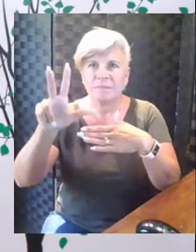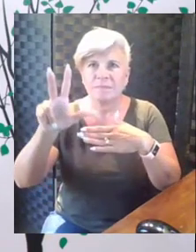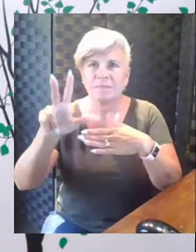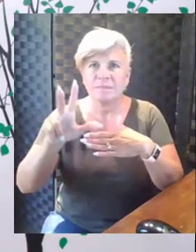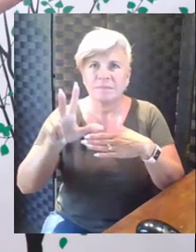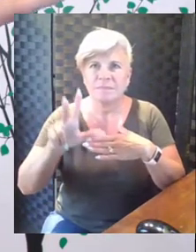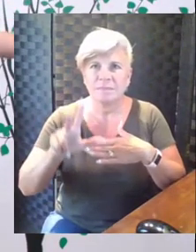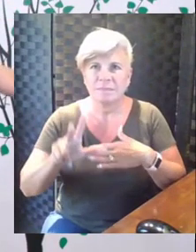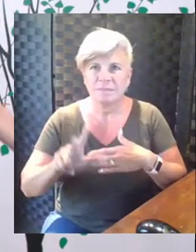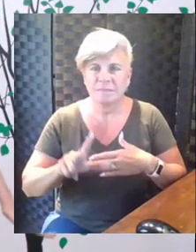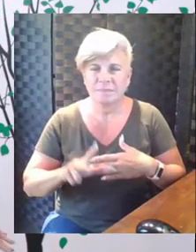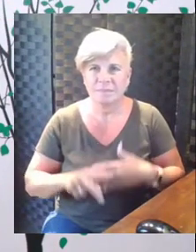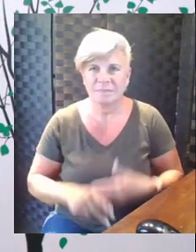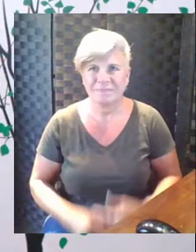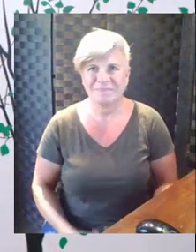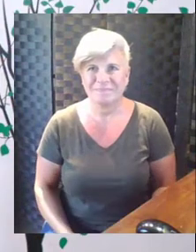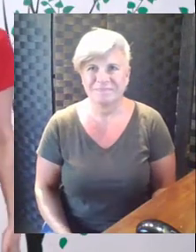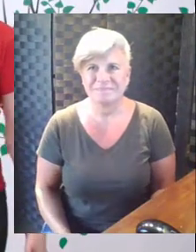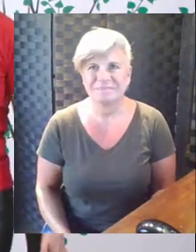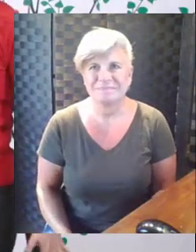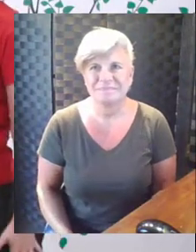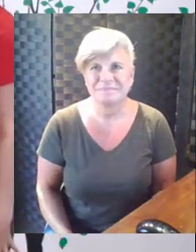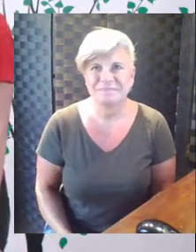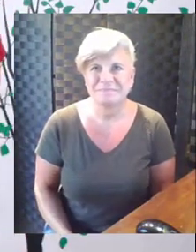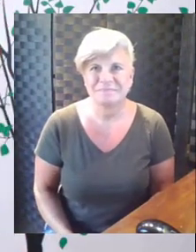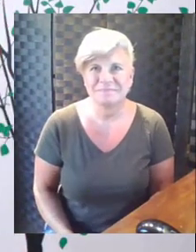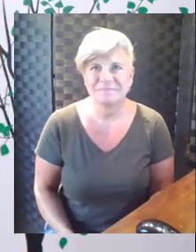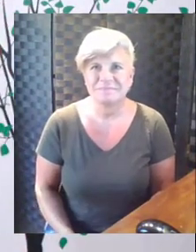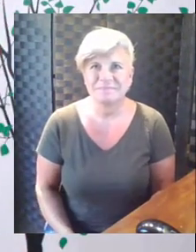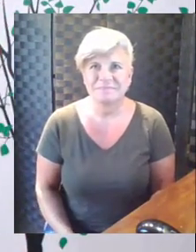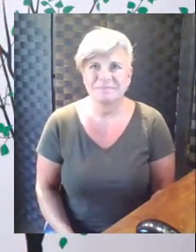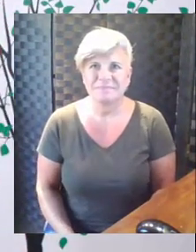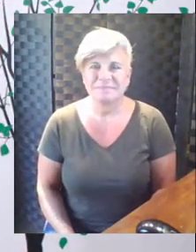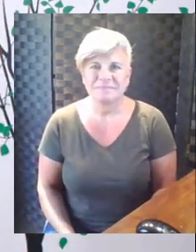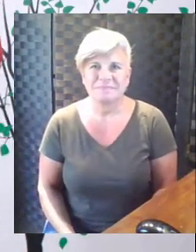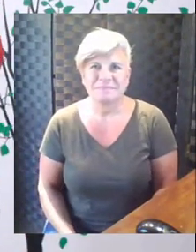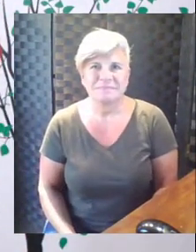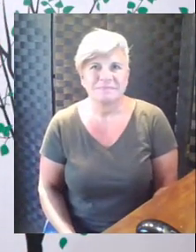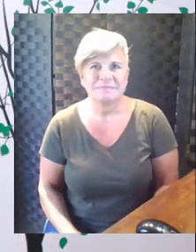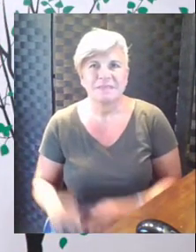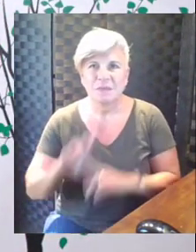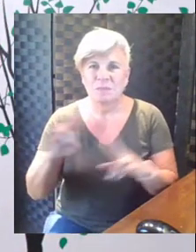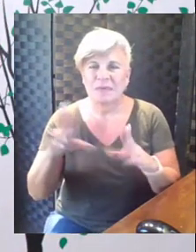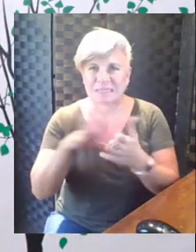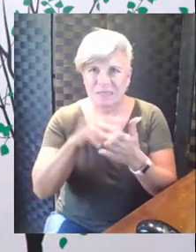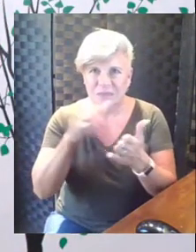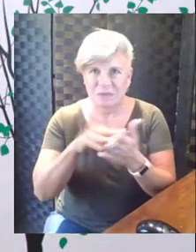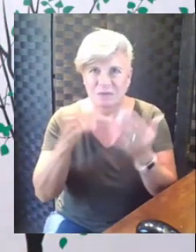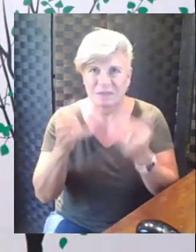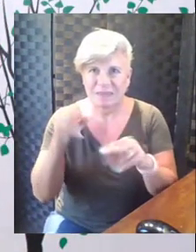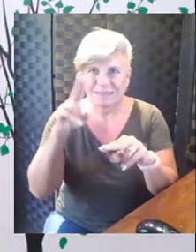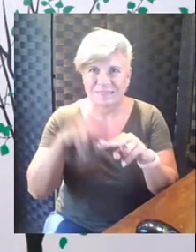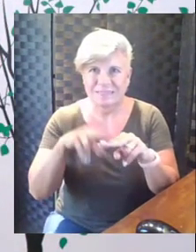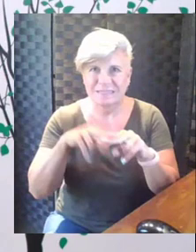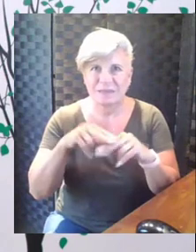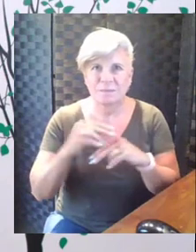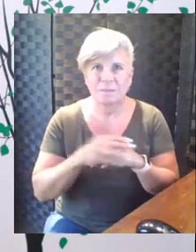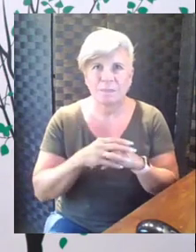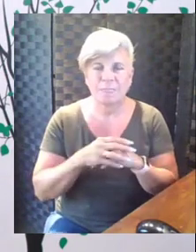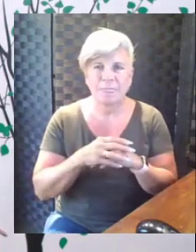3. Bring them back down. All right. Go ahead and get ready for our lesson. Have a seat.